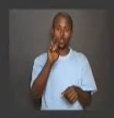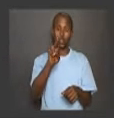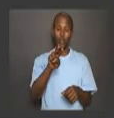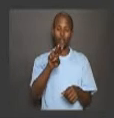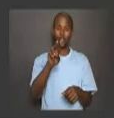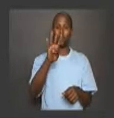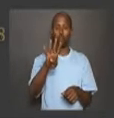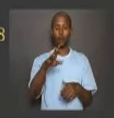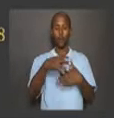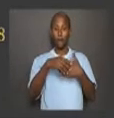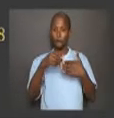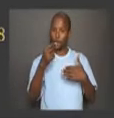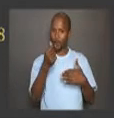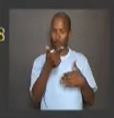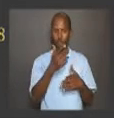324 bir.